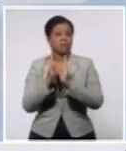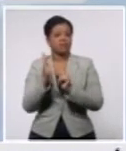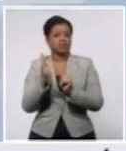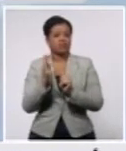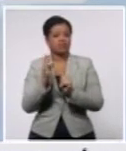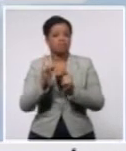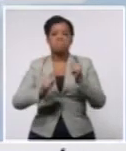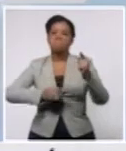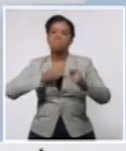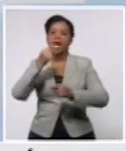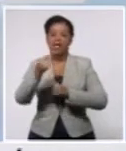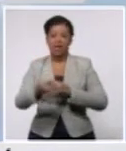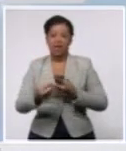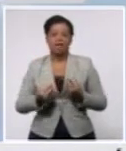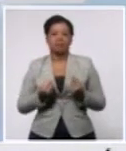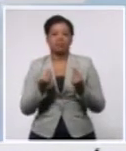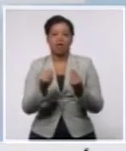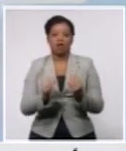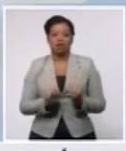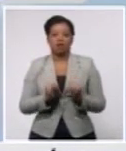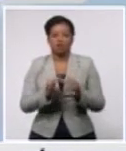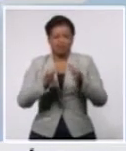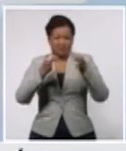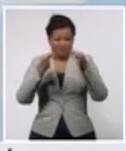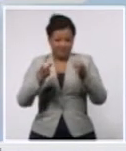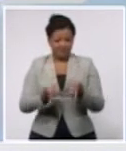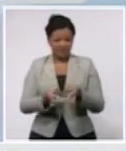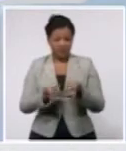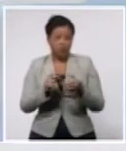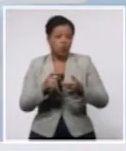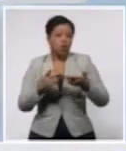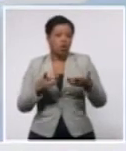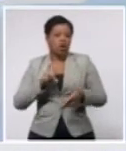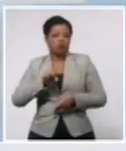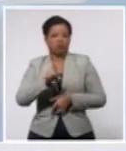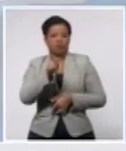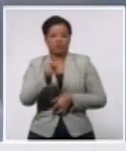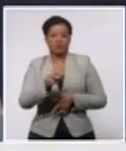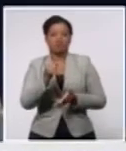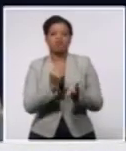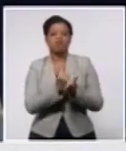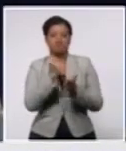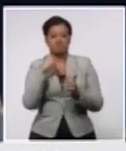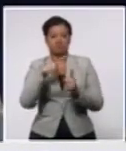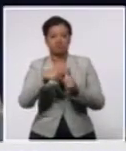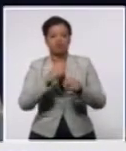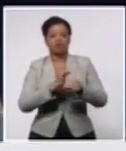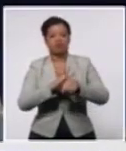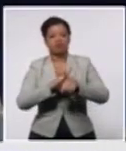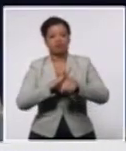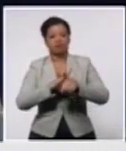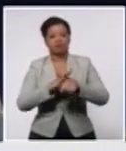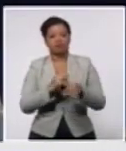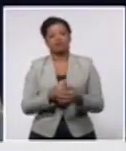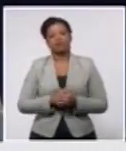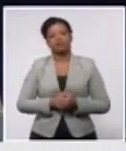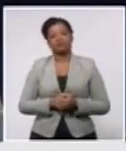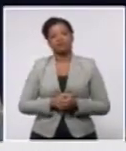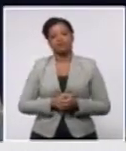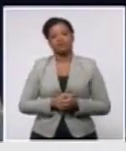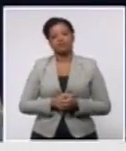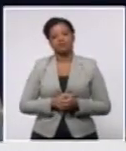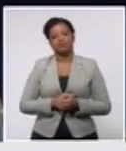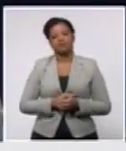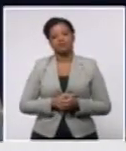60 days. Tomorrow we're going to bring you for how long each of these territories have been